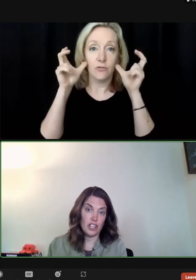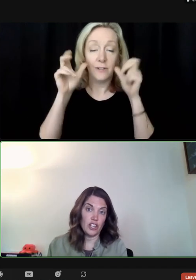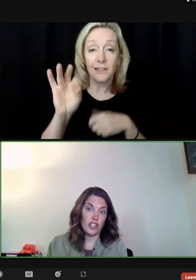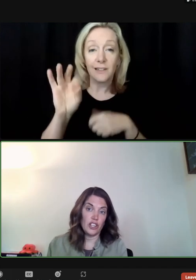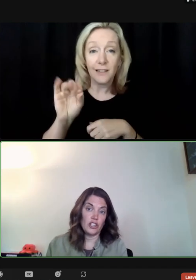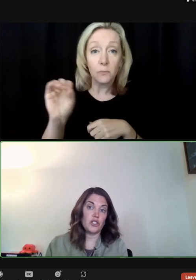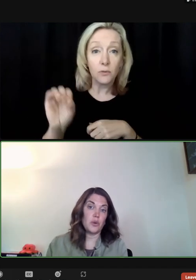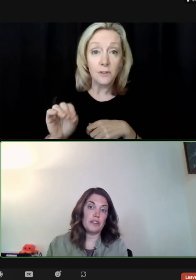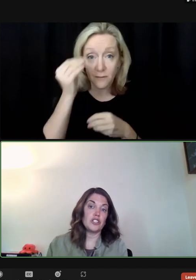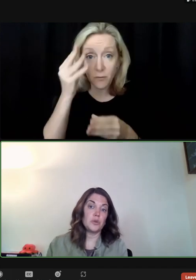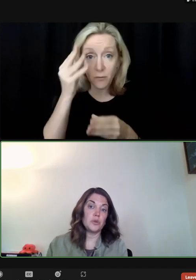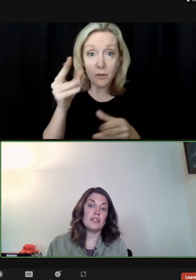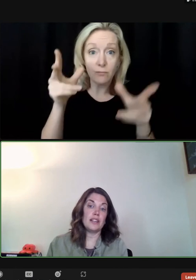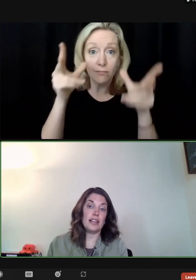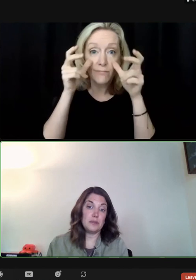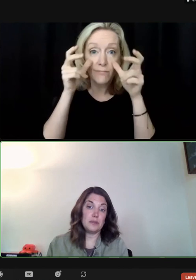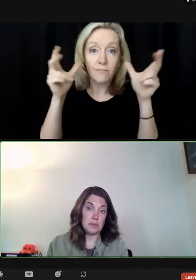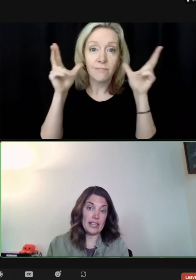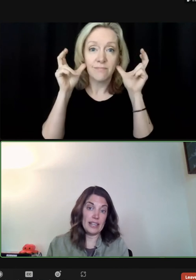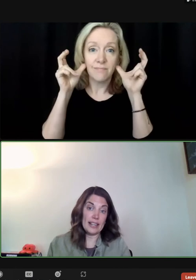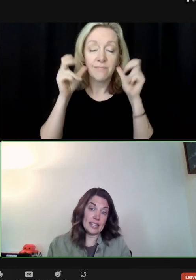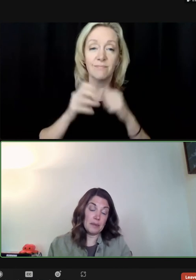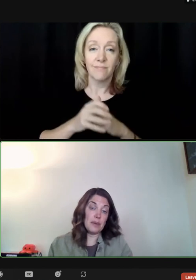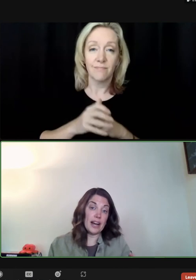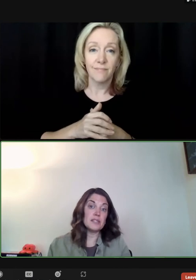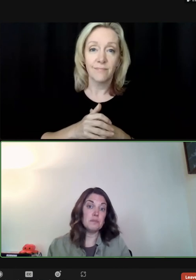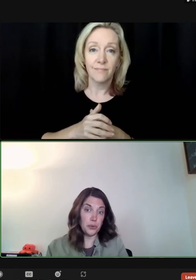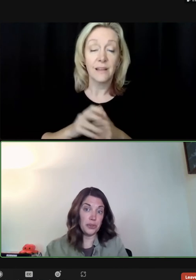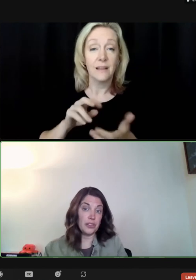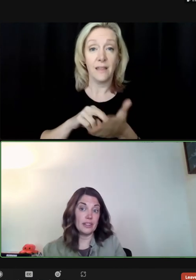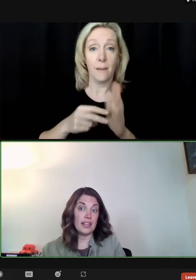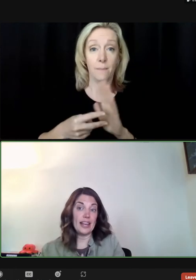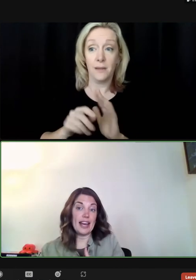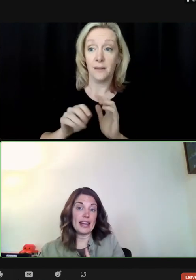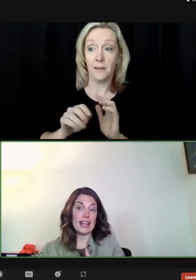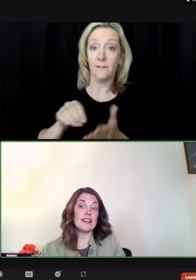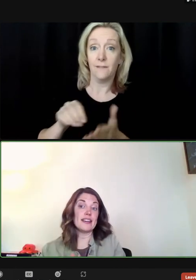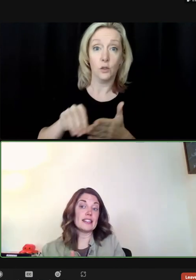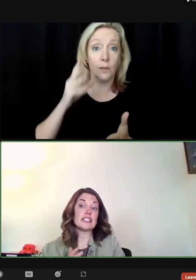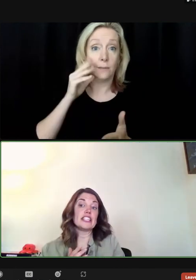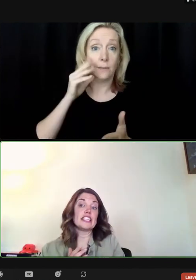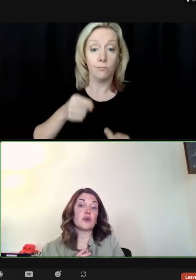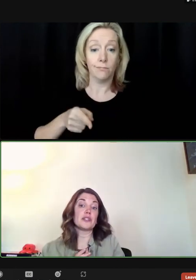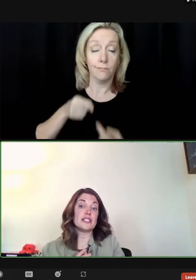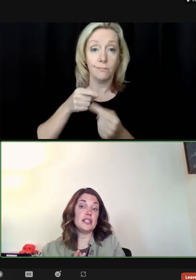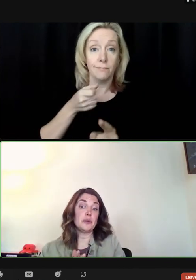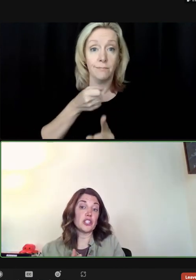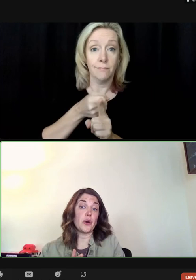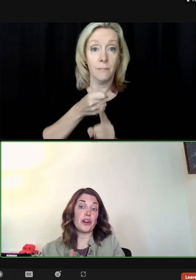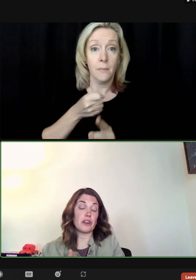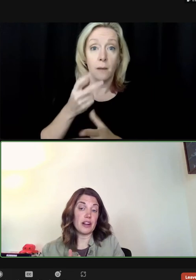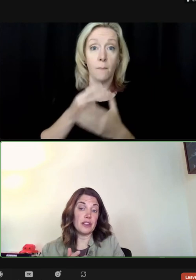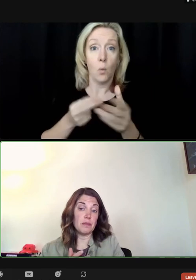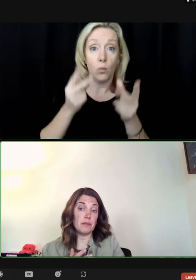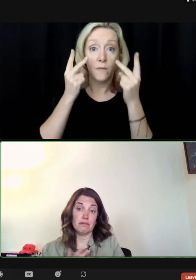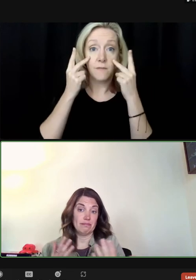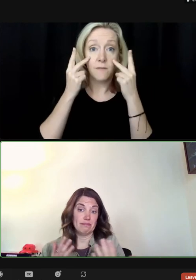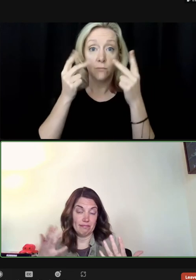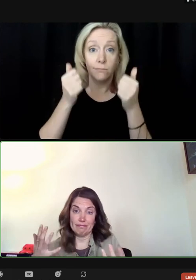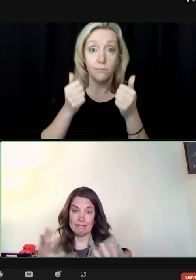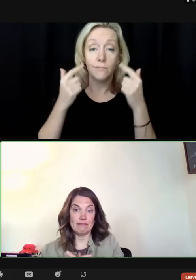information. So if a student has impact in both and cannot clearly hear or see what's going on